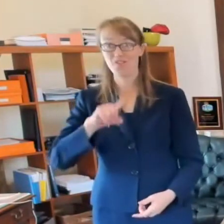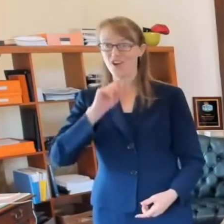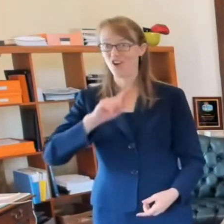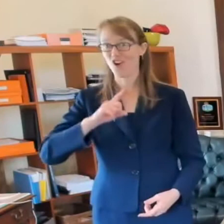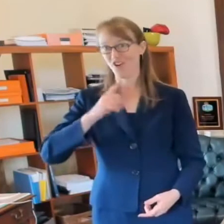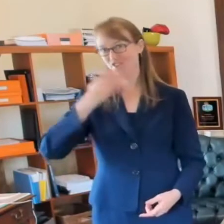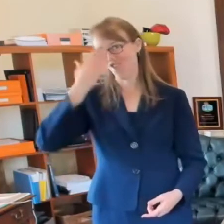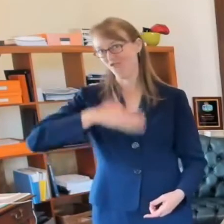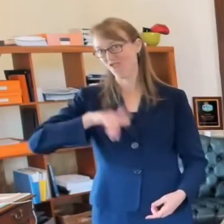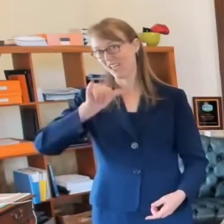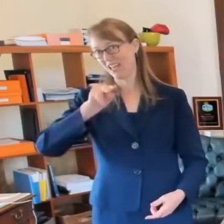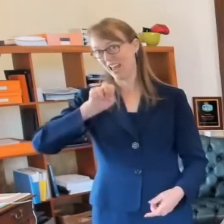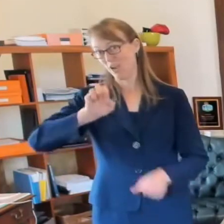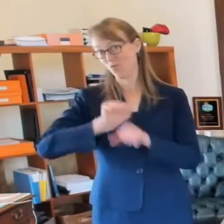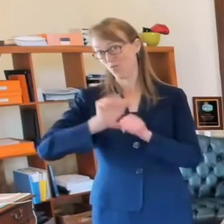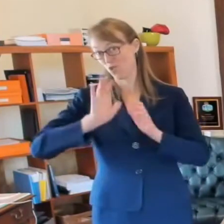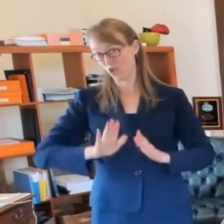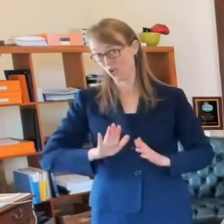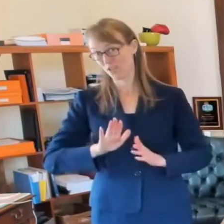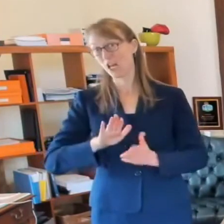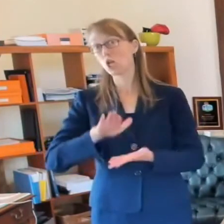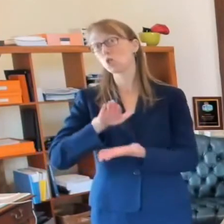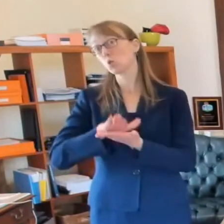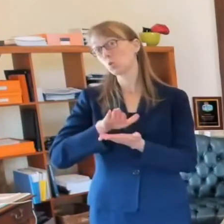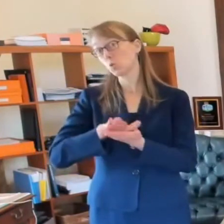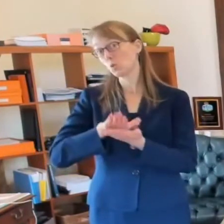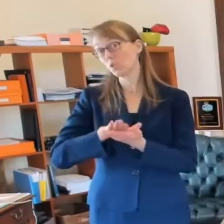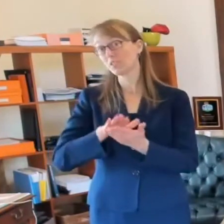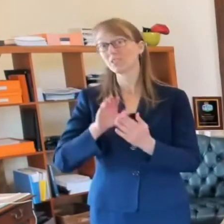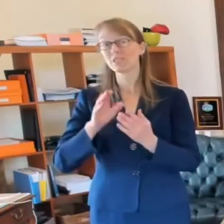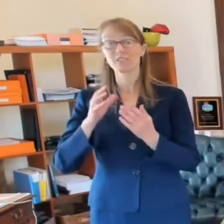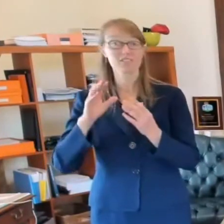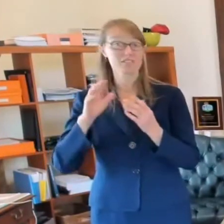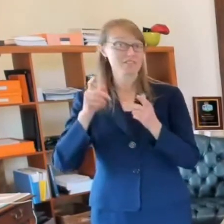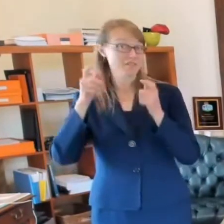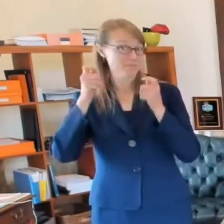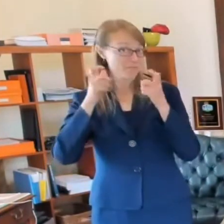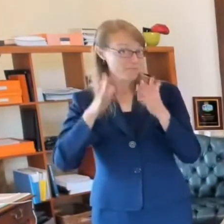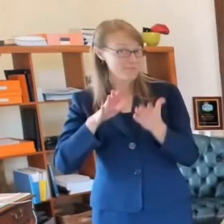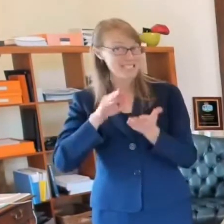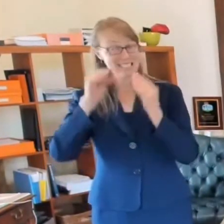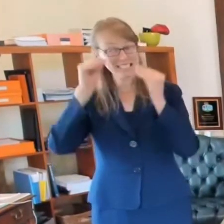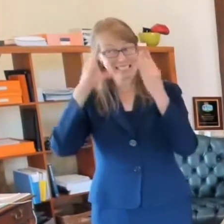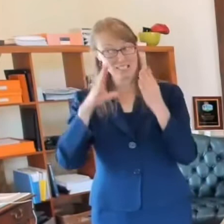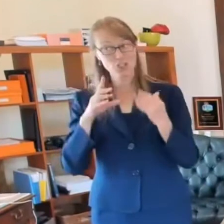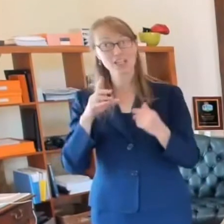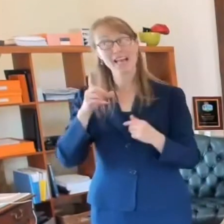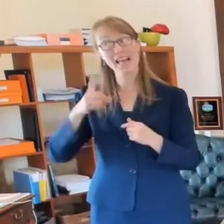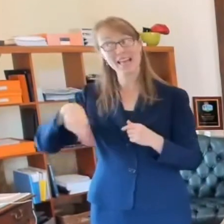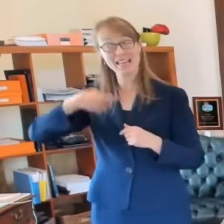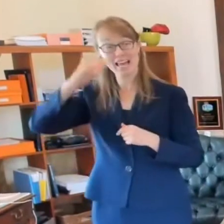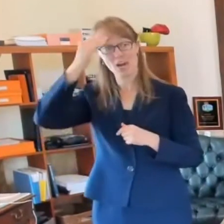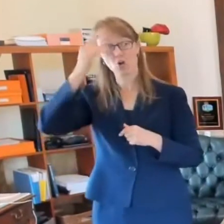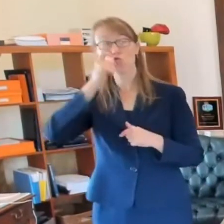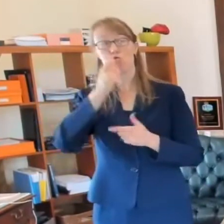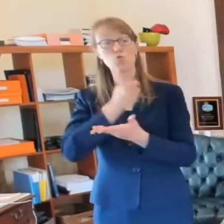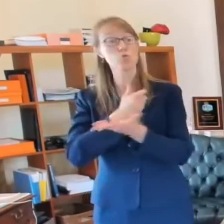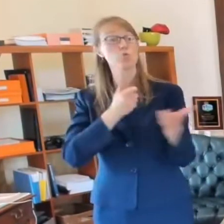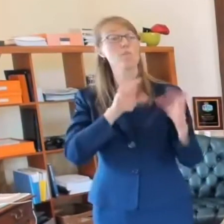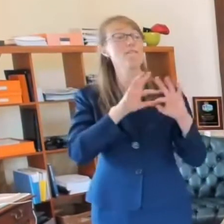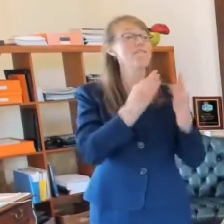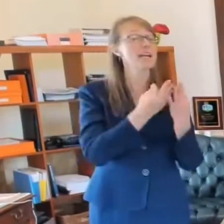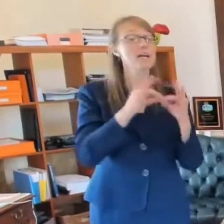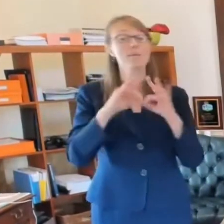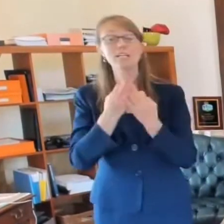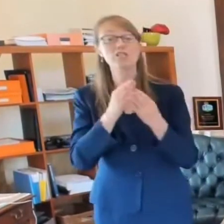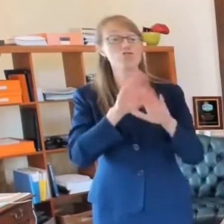families, because they know who those families and those kids are. So, you know, here we are on the 27th of July. Some schools